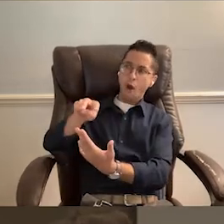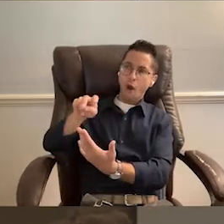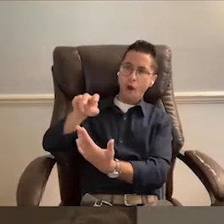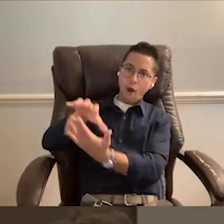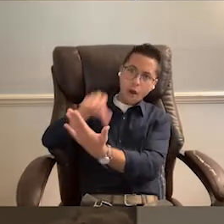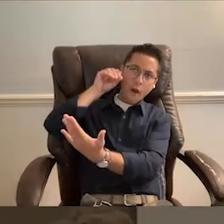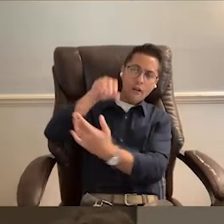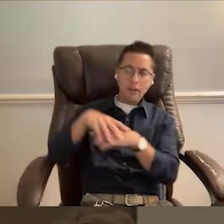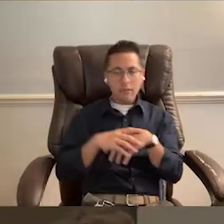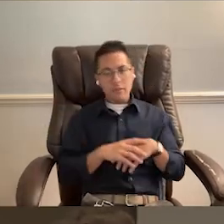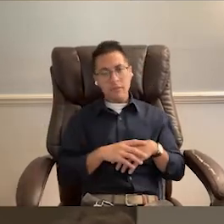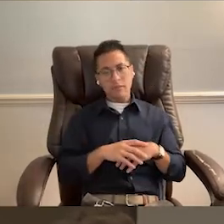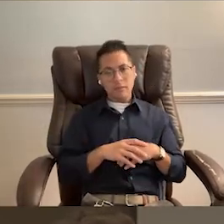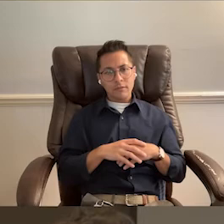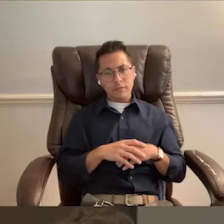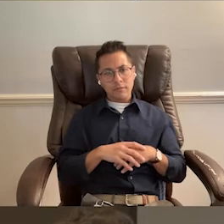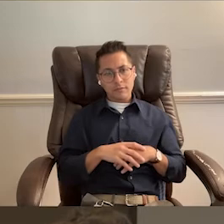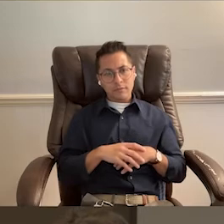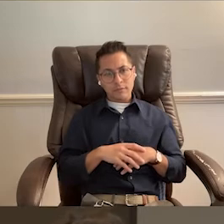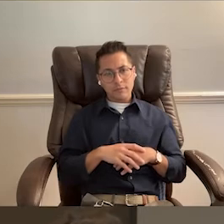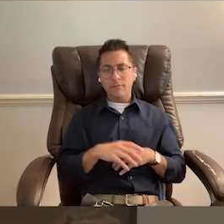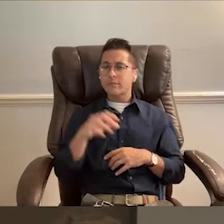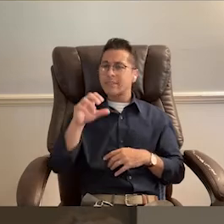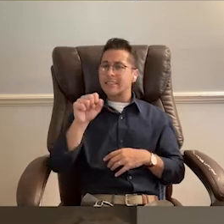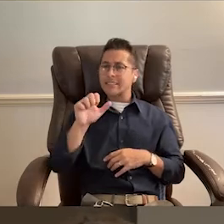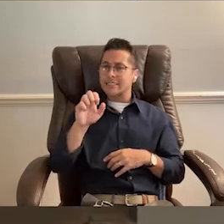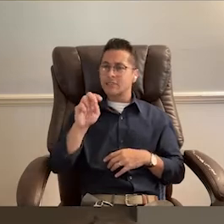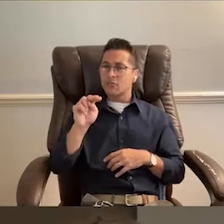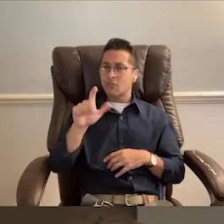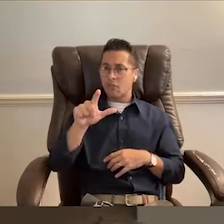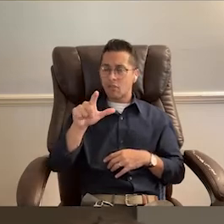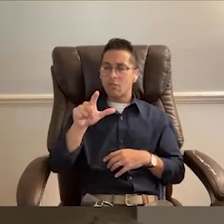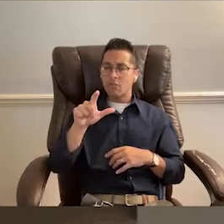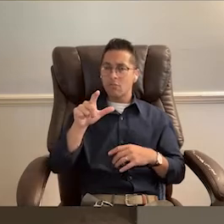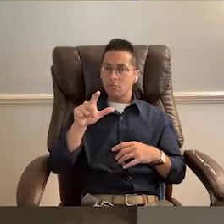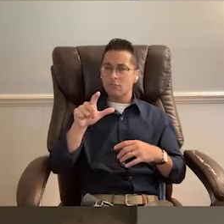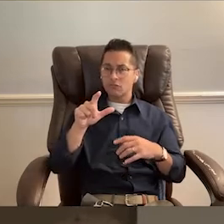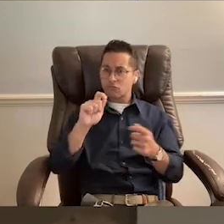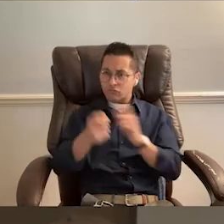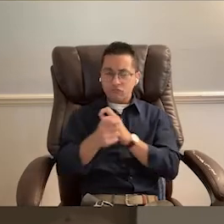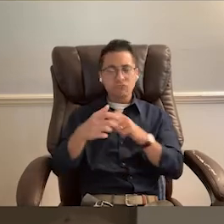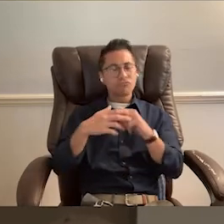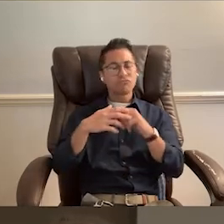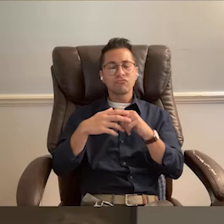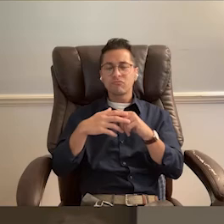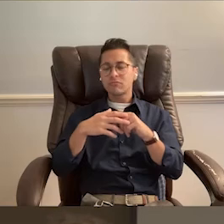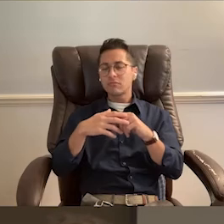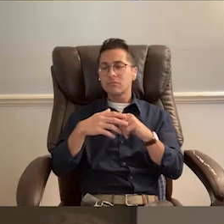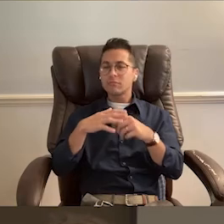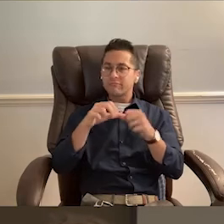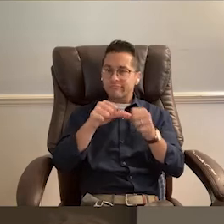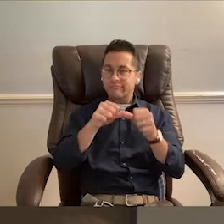stressful events, abuse or trauma, learned behavior, seasonal changes, that's why we hear like